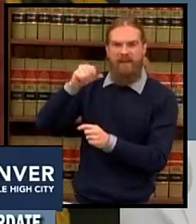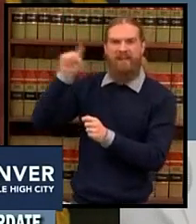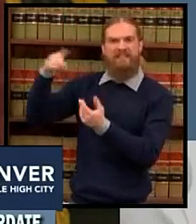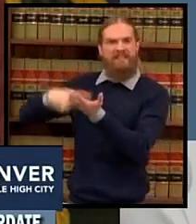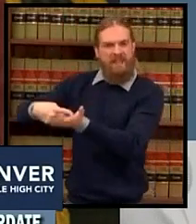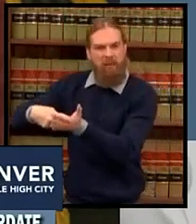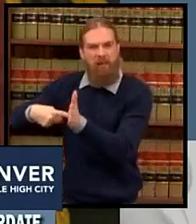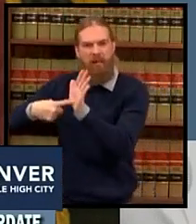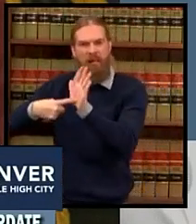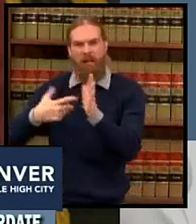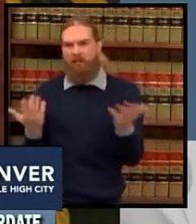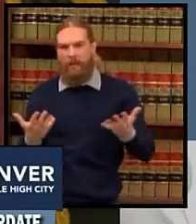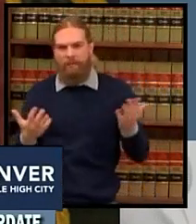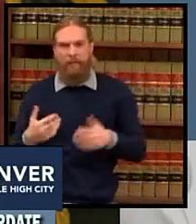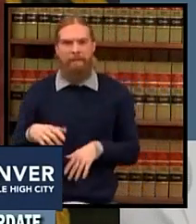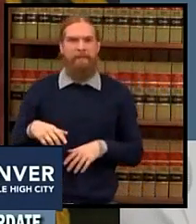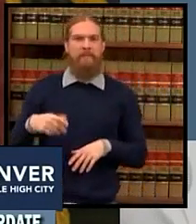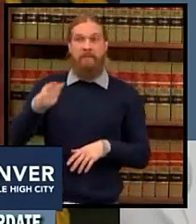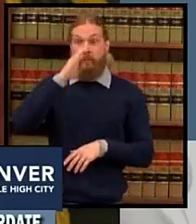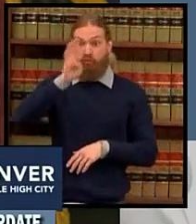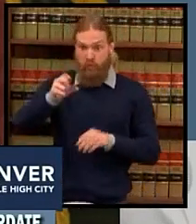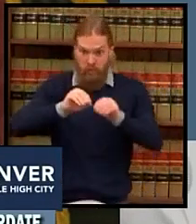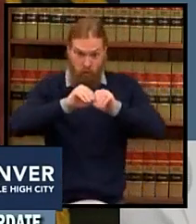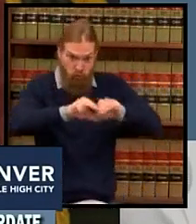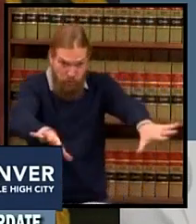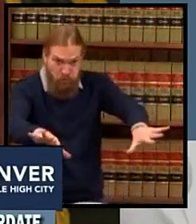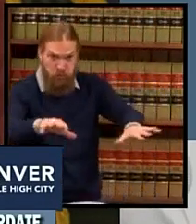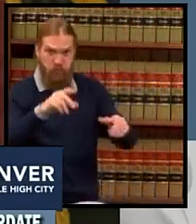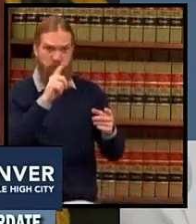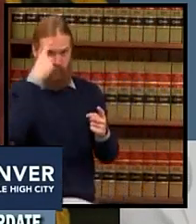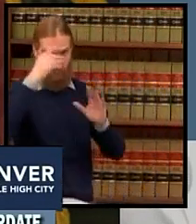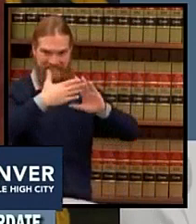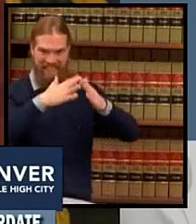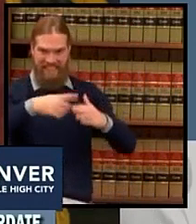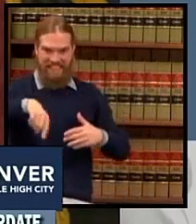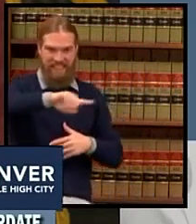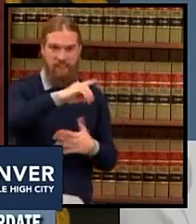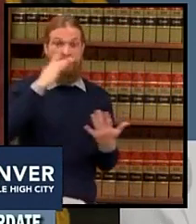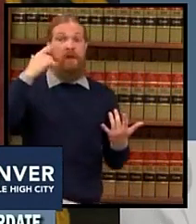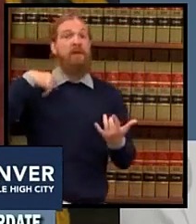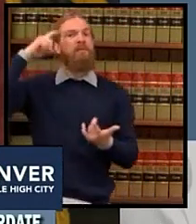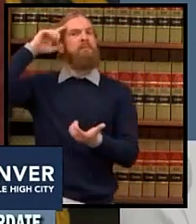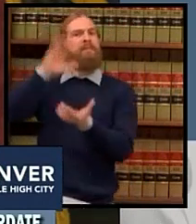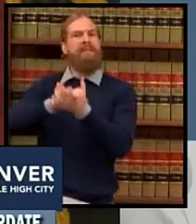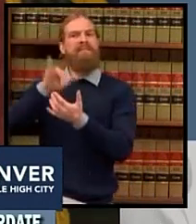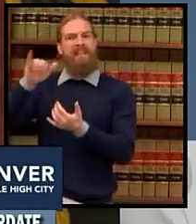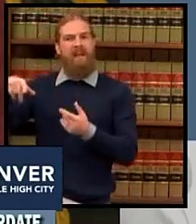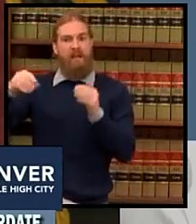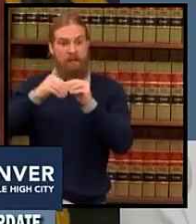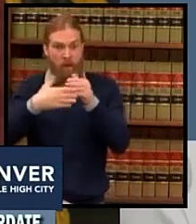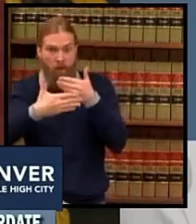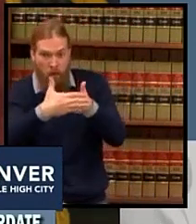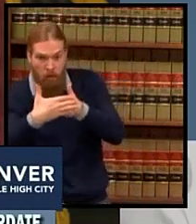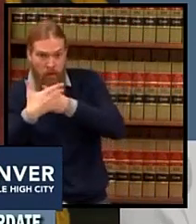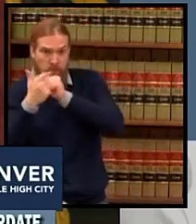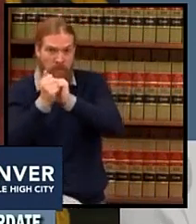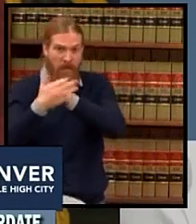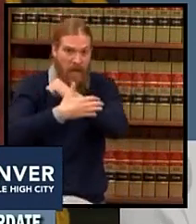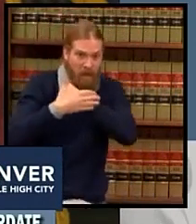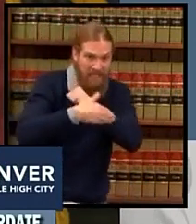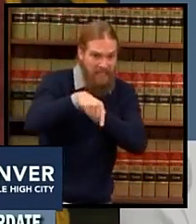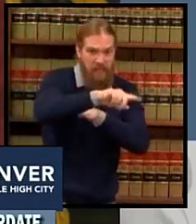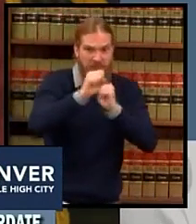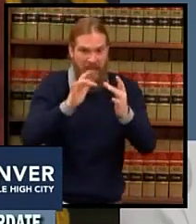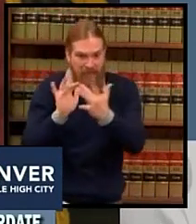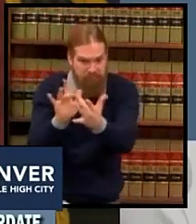to cities and why we believe cities are more nimble and able to reach various demographics that maybe are not on the radar